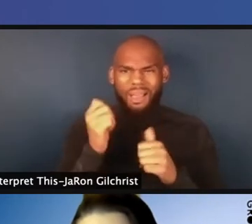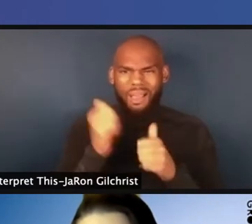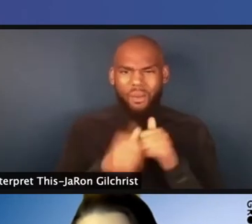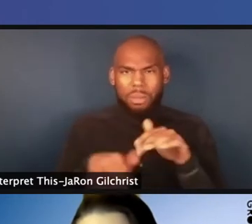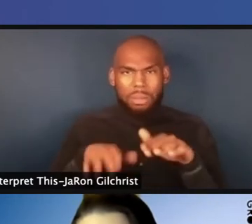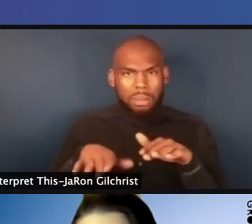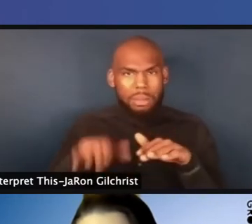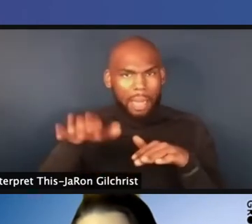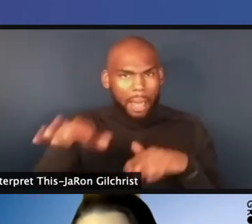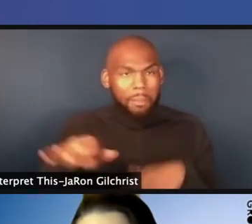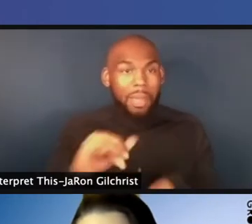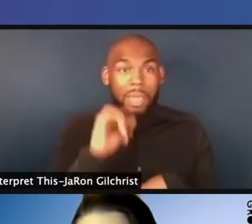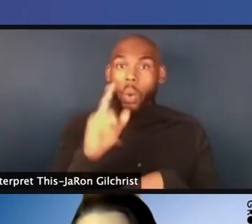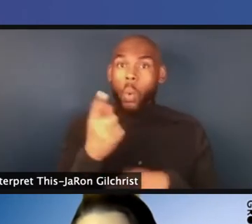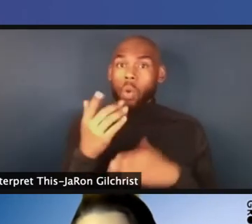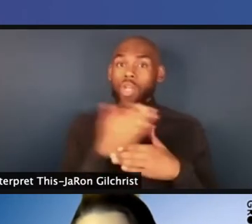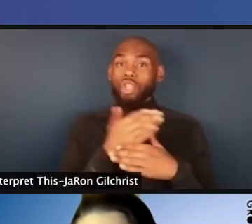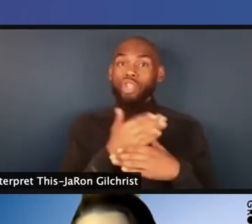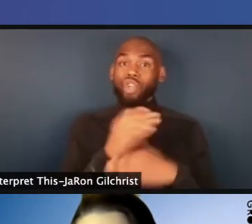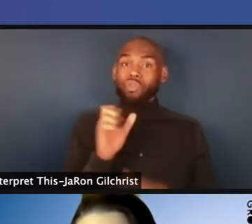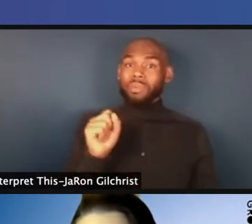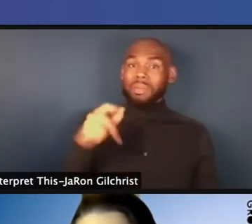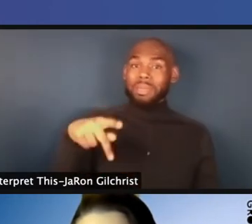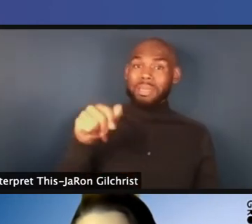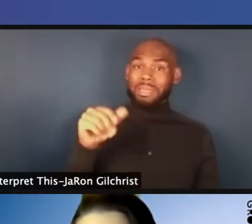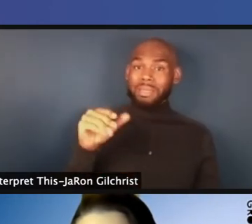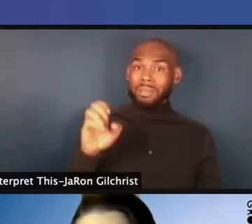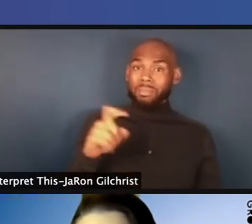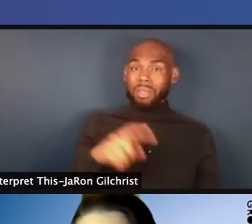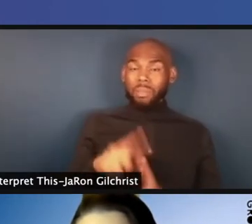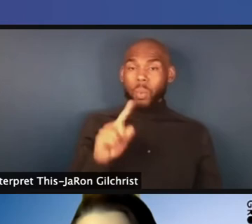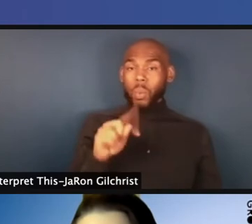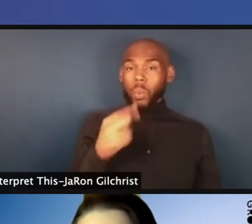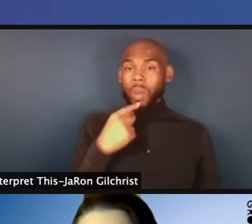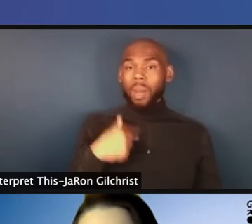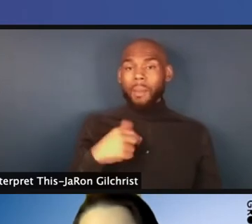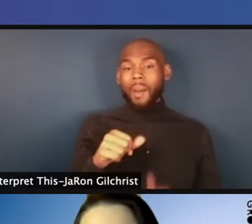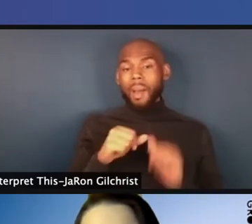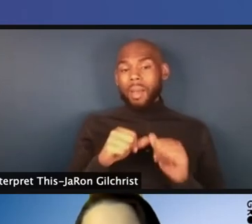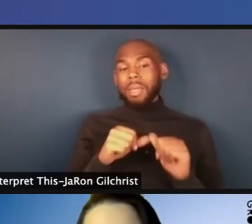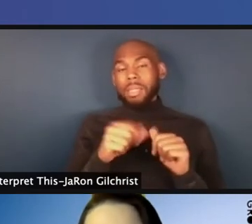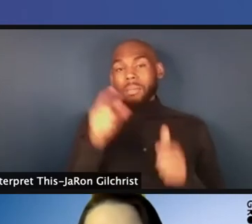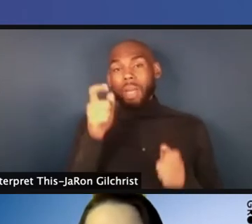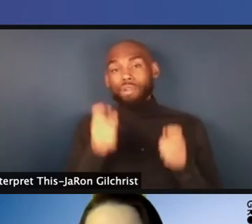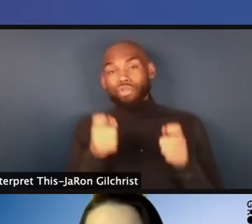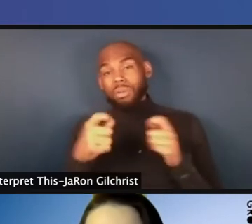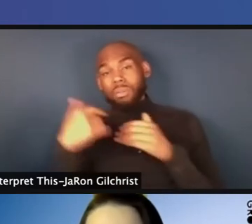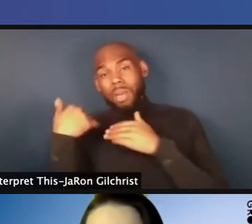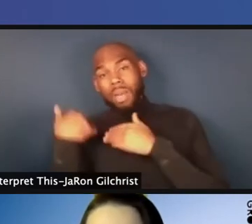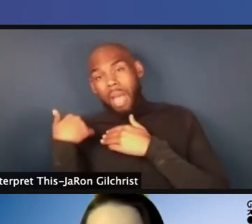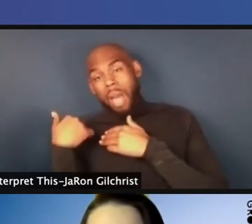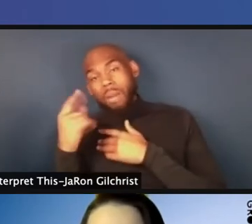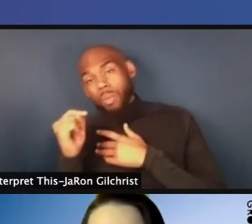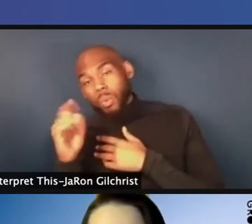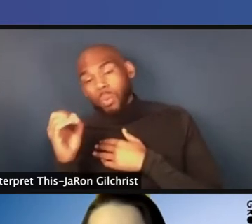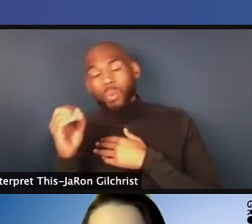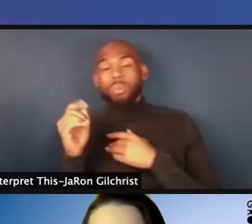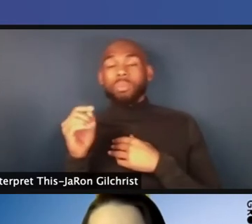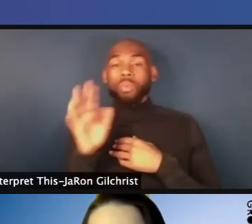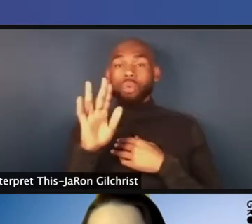only who am I sharing space with, but also who am I constantly adjusting to, accountable to. In to your earlier point